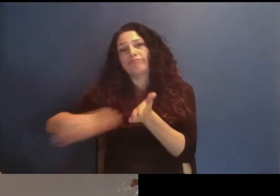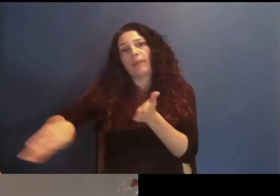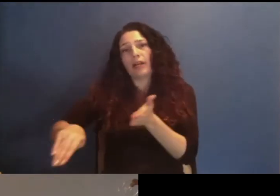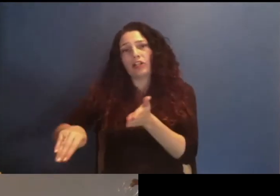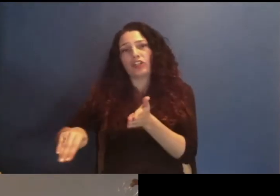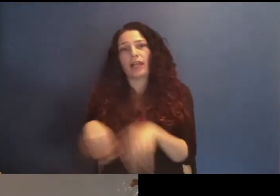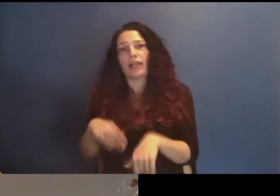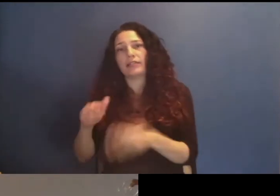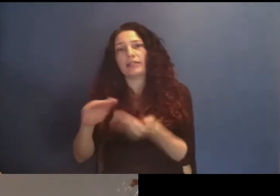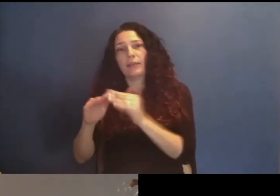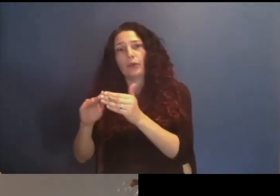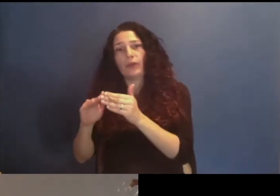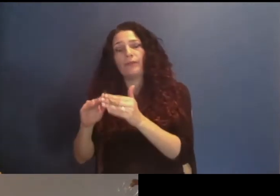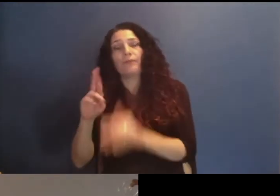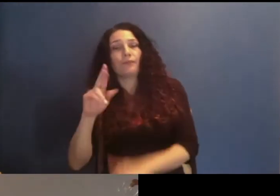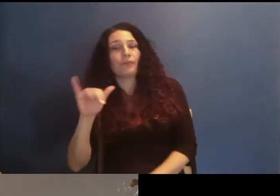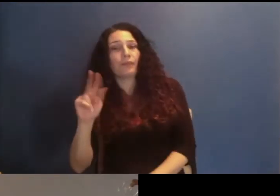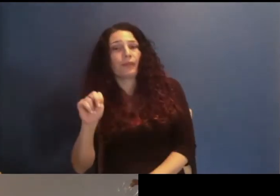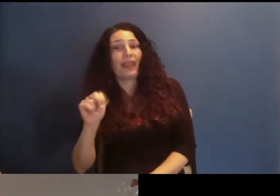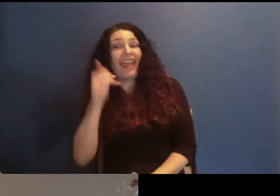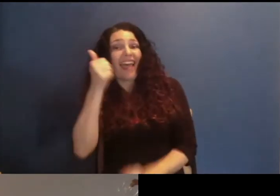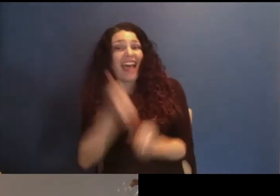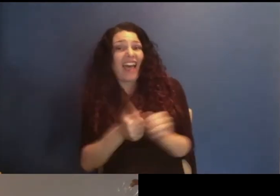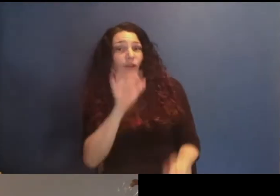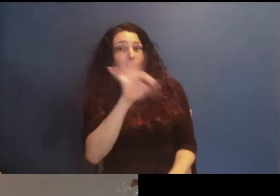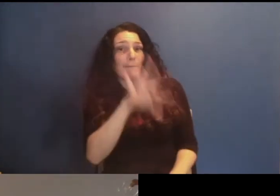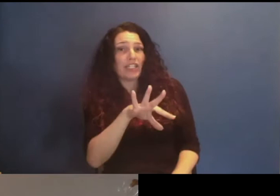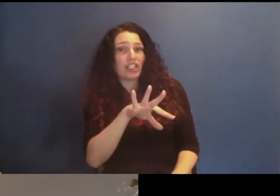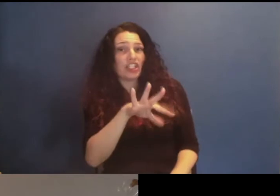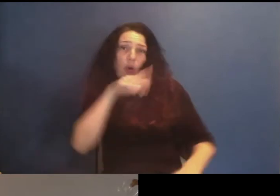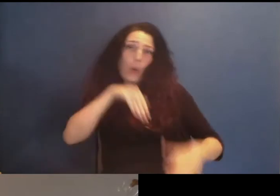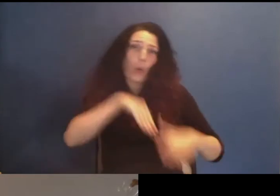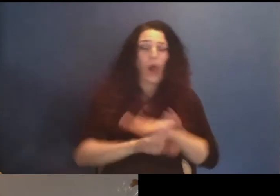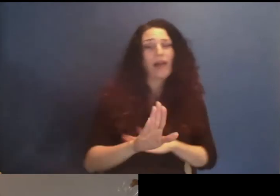pitch with the confidence of a straight, white, mediocre man.